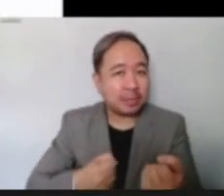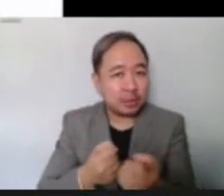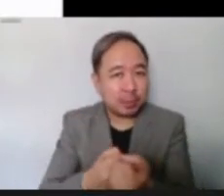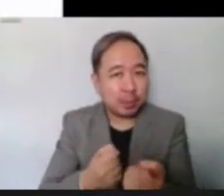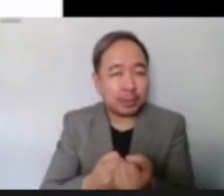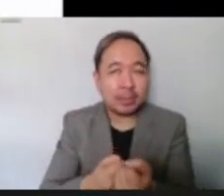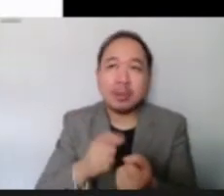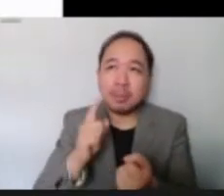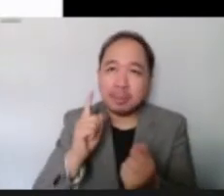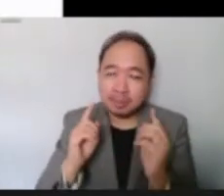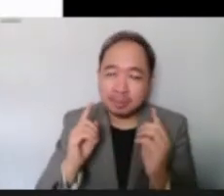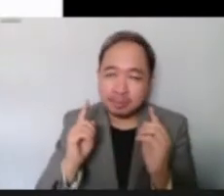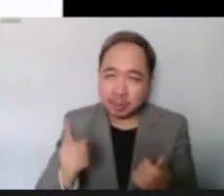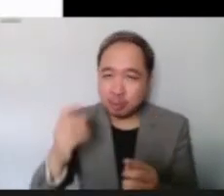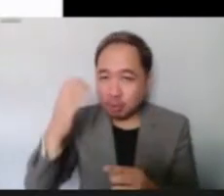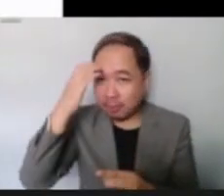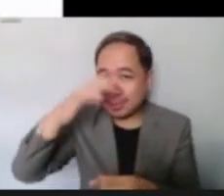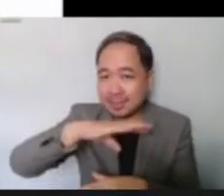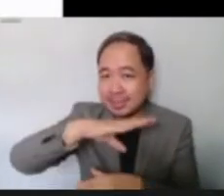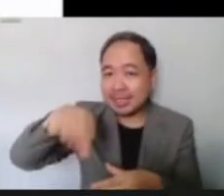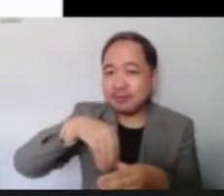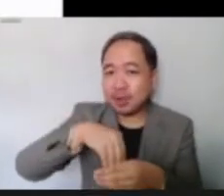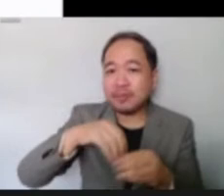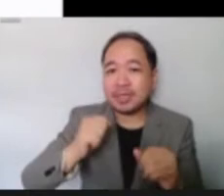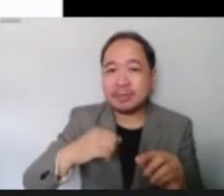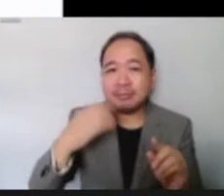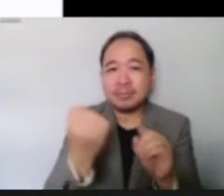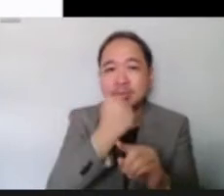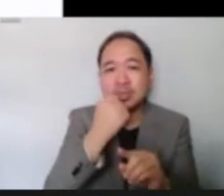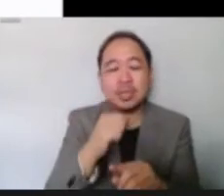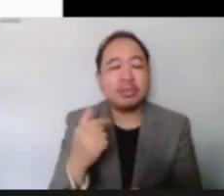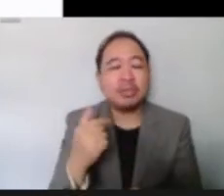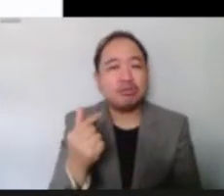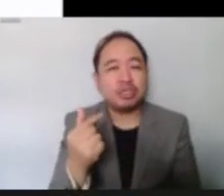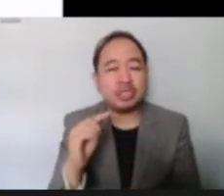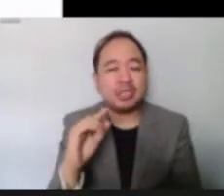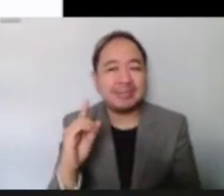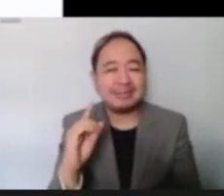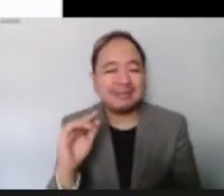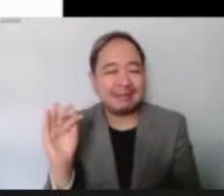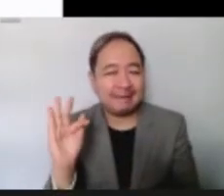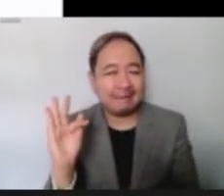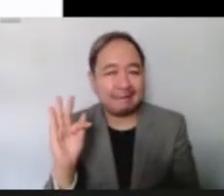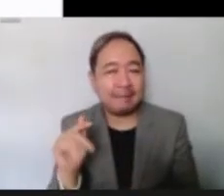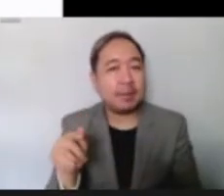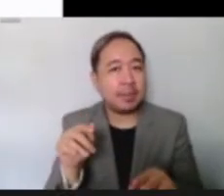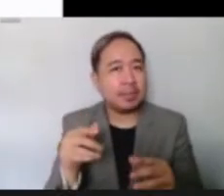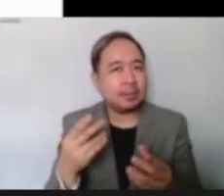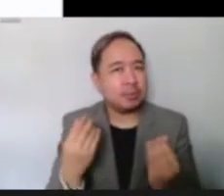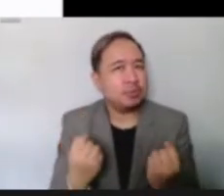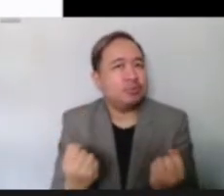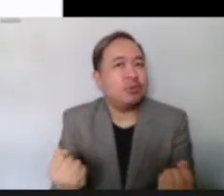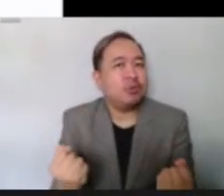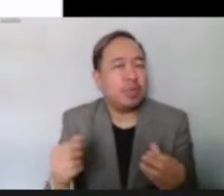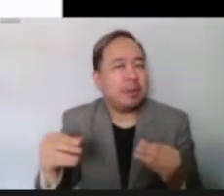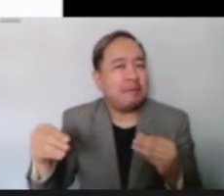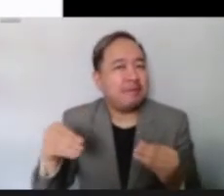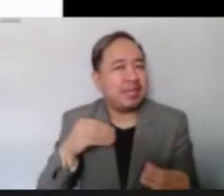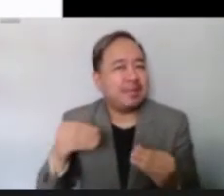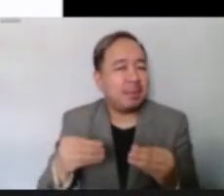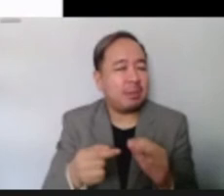secure the adoption of robust GBF we urge you to give your negotiator a strong yet flexible mandate